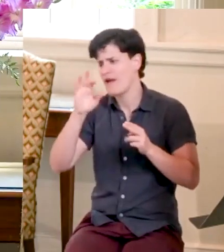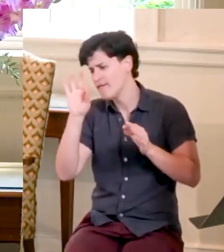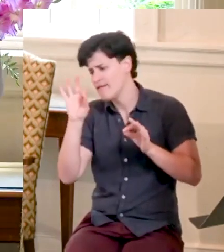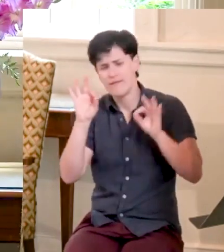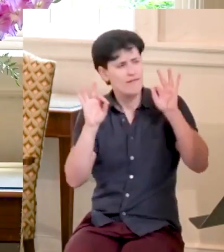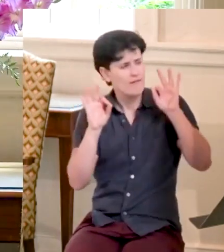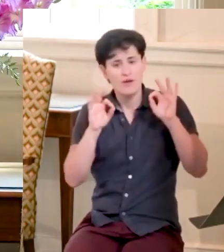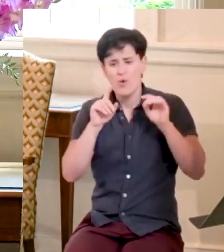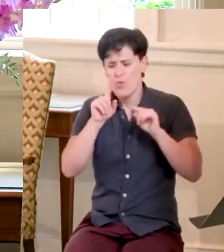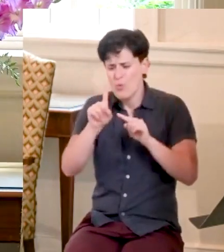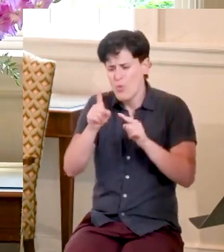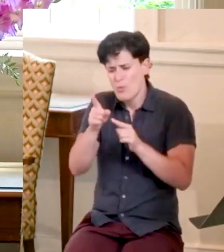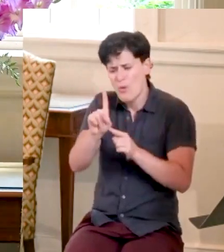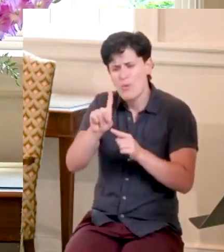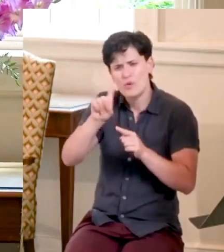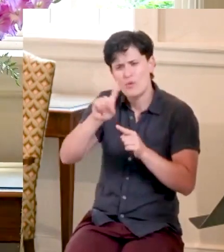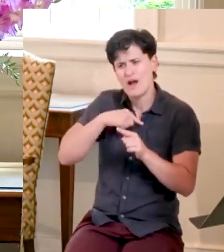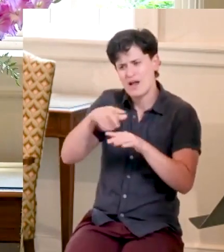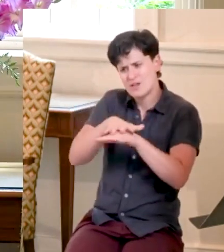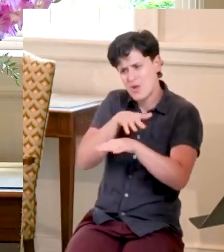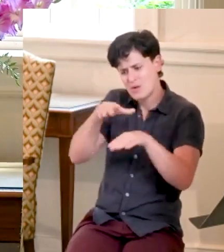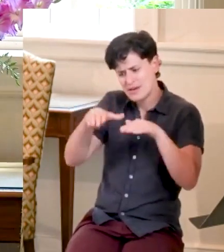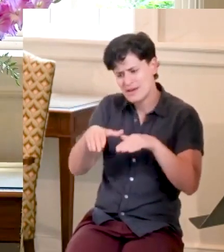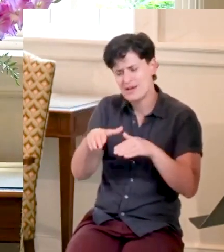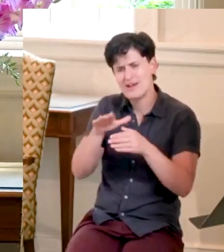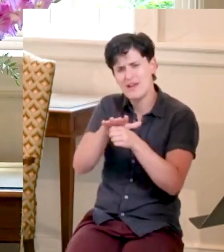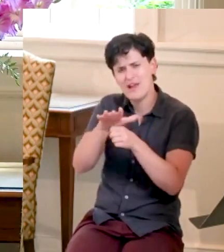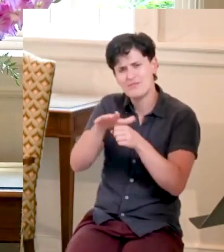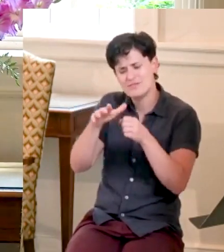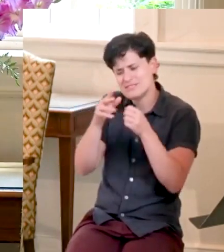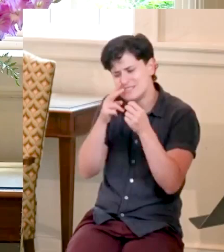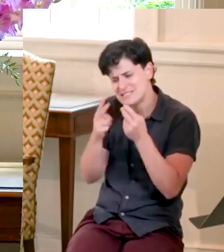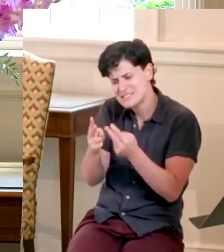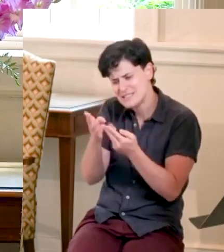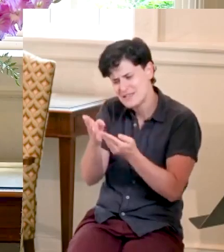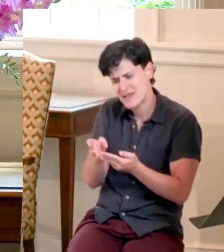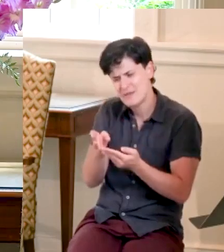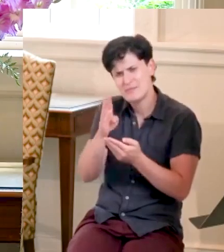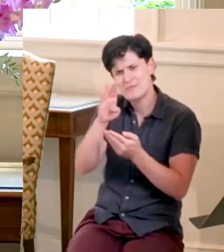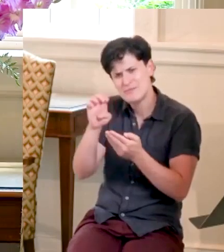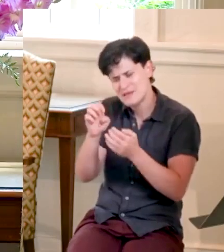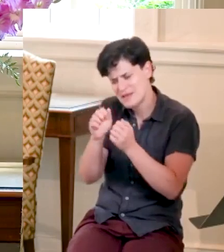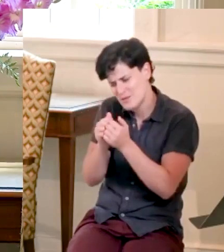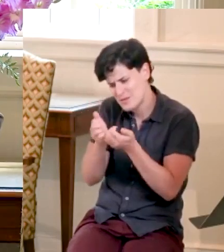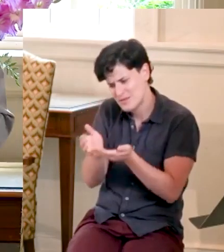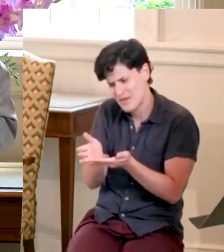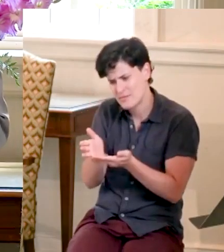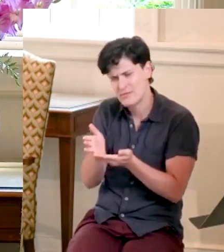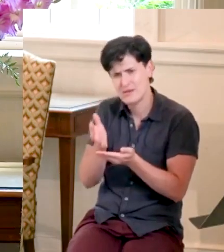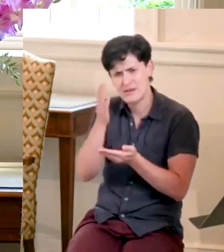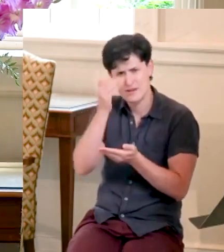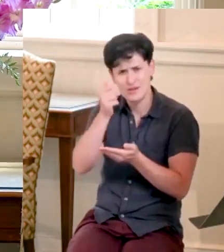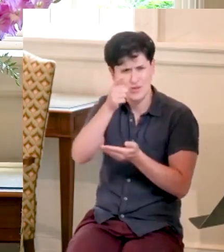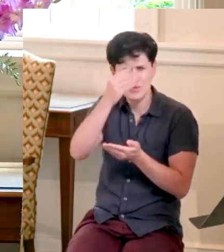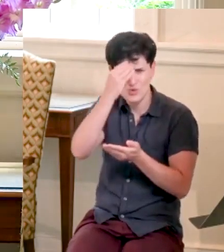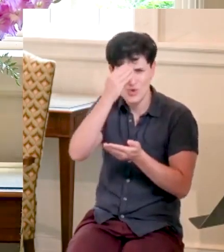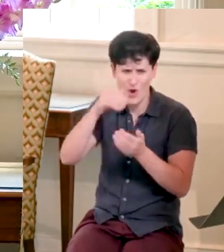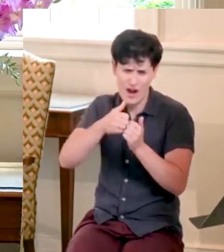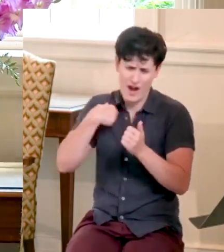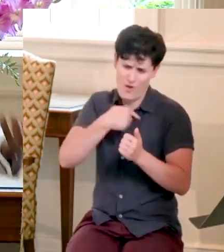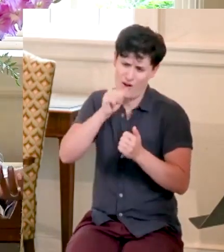down enough to see them, to be with them. Because you know how we are with